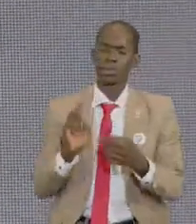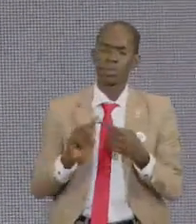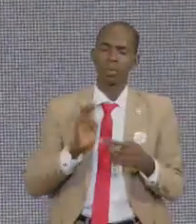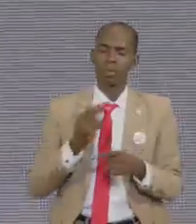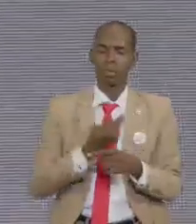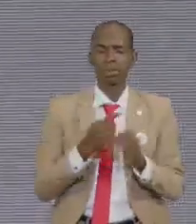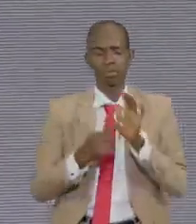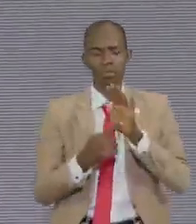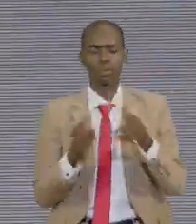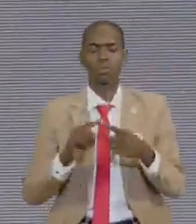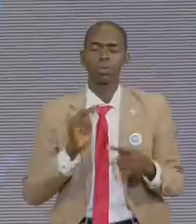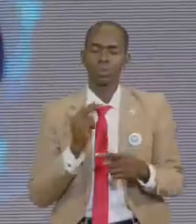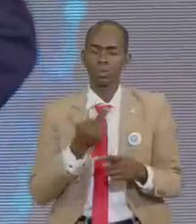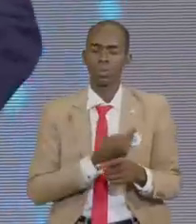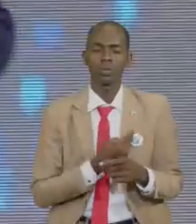us.